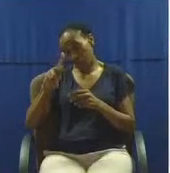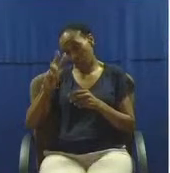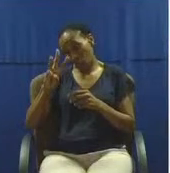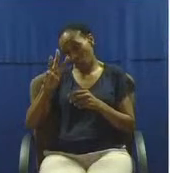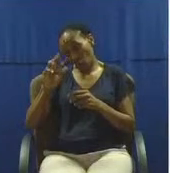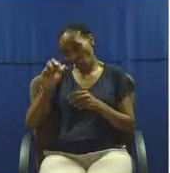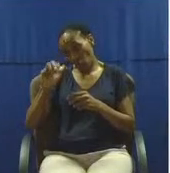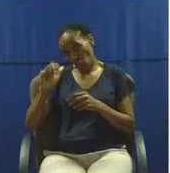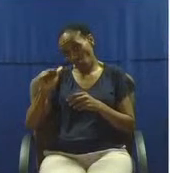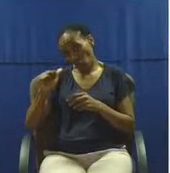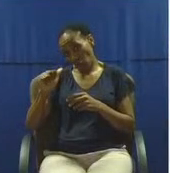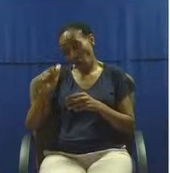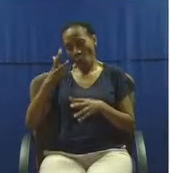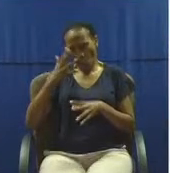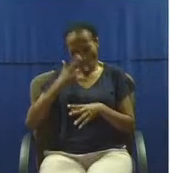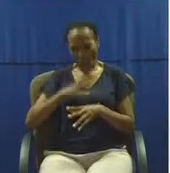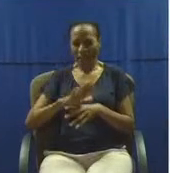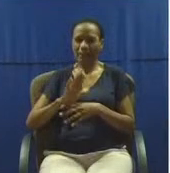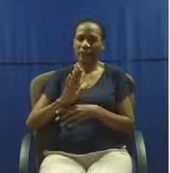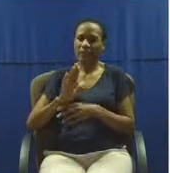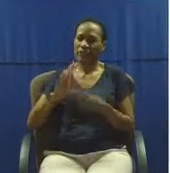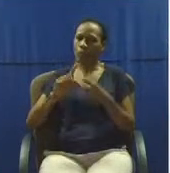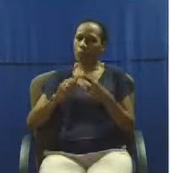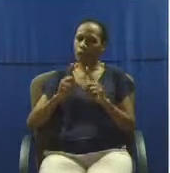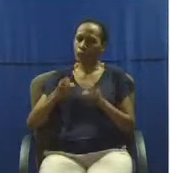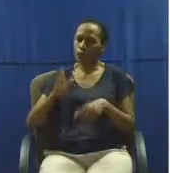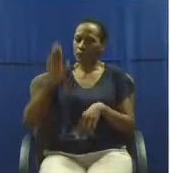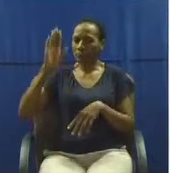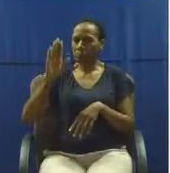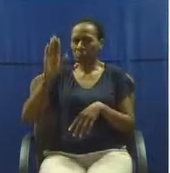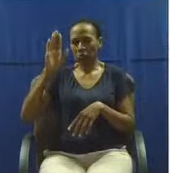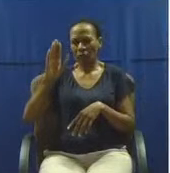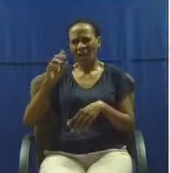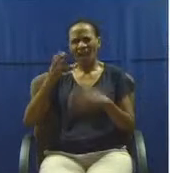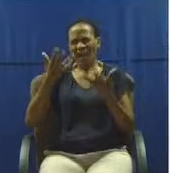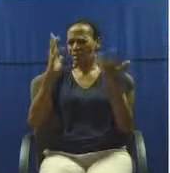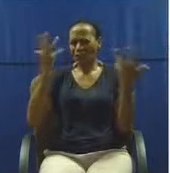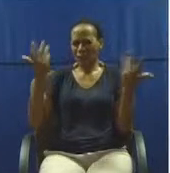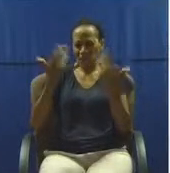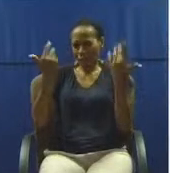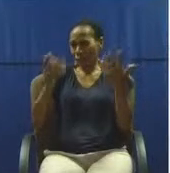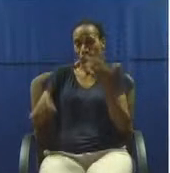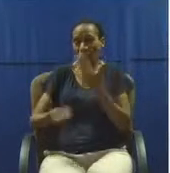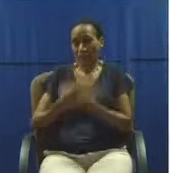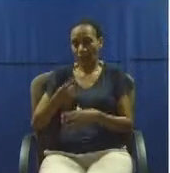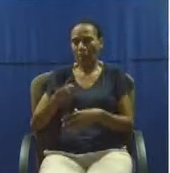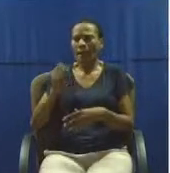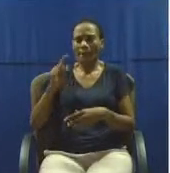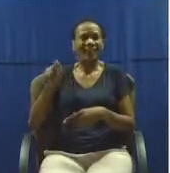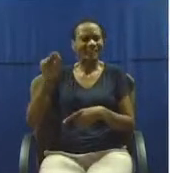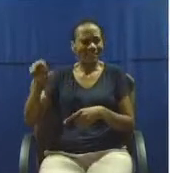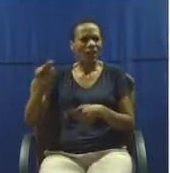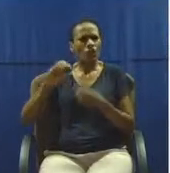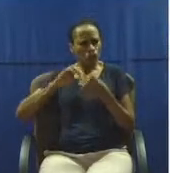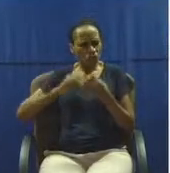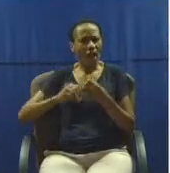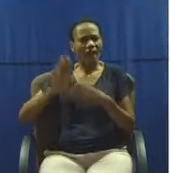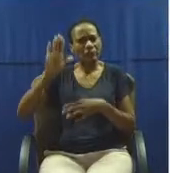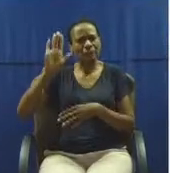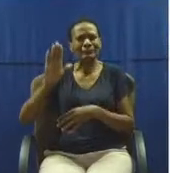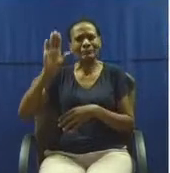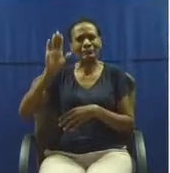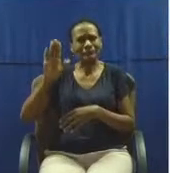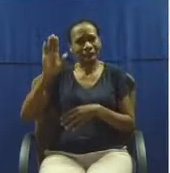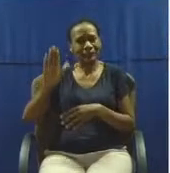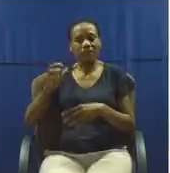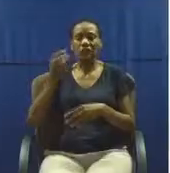could not raise a point of order. I don't know whether their microphones are off or not, but he did try to indicate that he